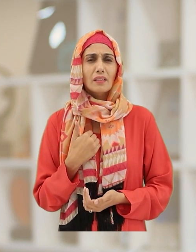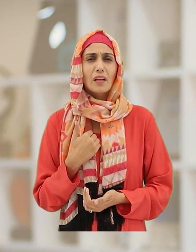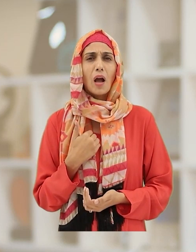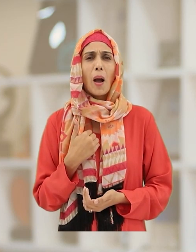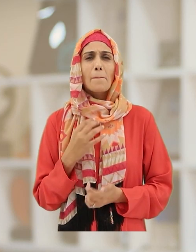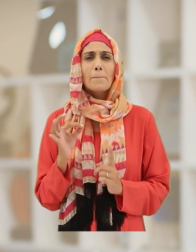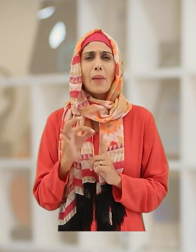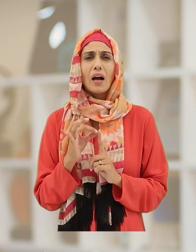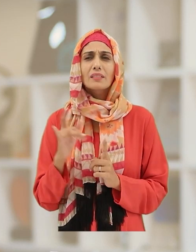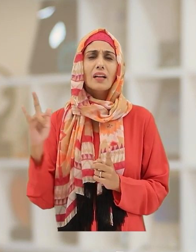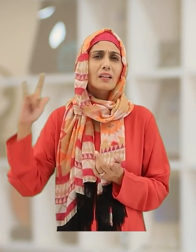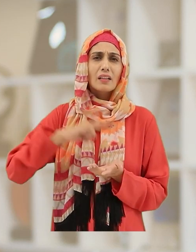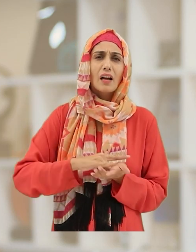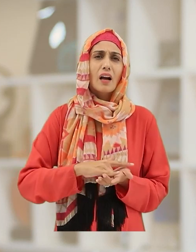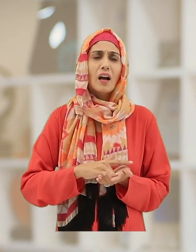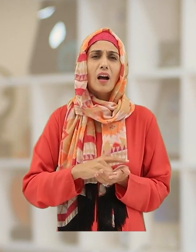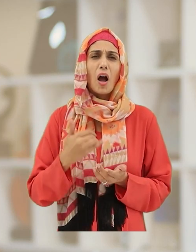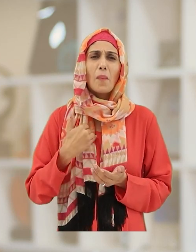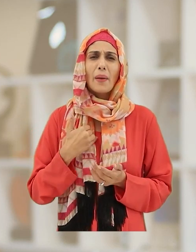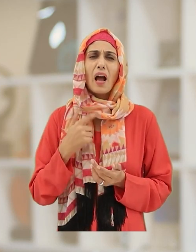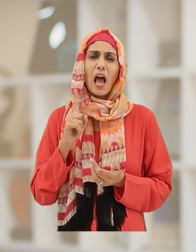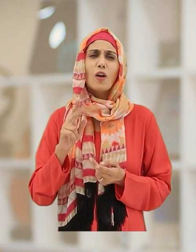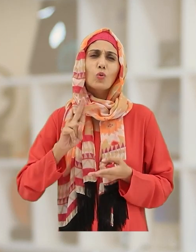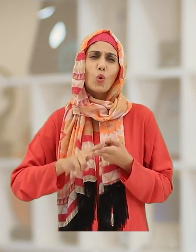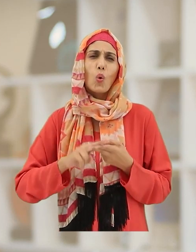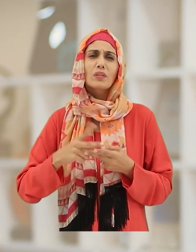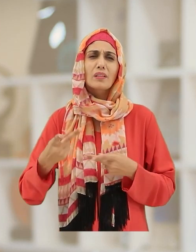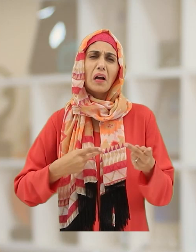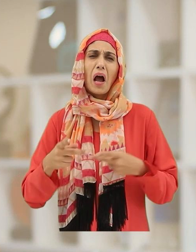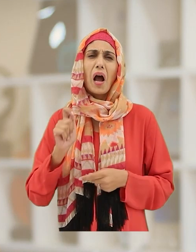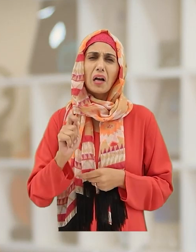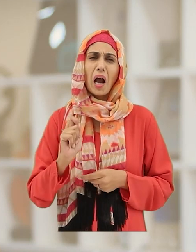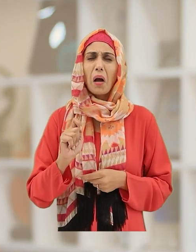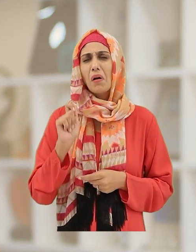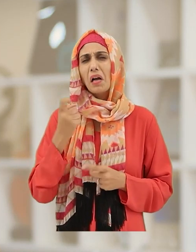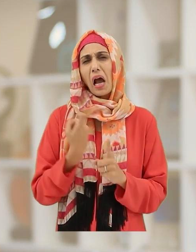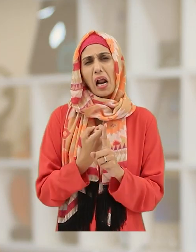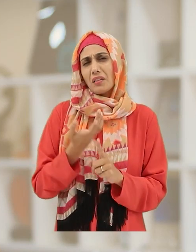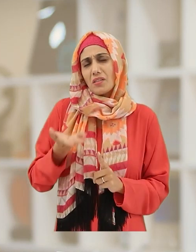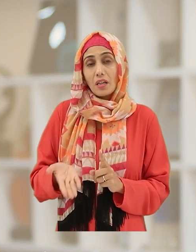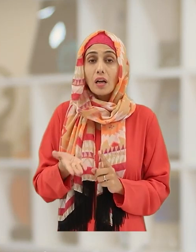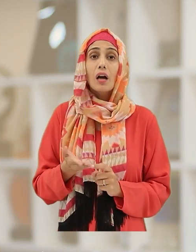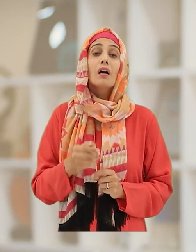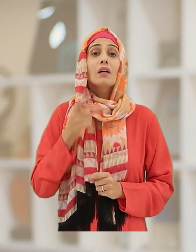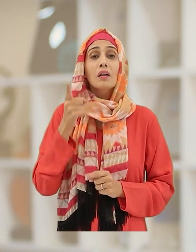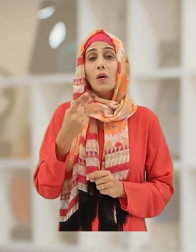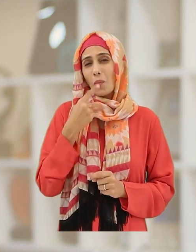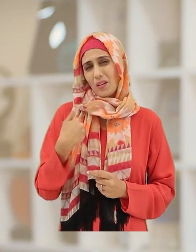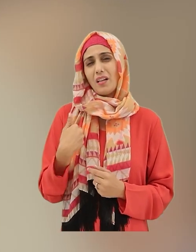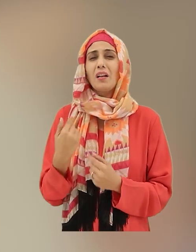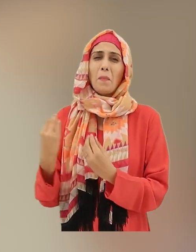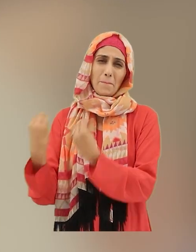We had the opportunity to come to Pakistan to help on a project that a friend of ours, a colleague, was managing here in Karachi. He